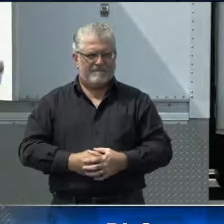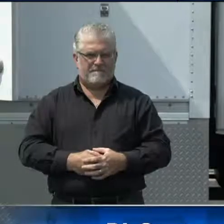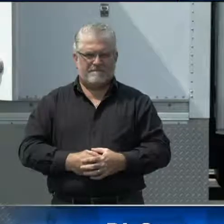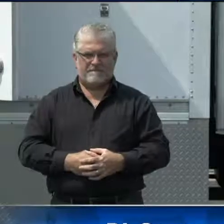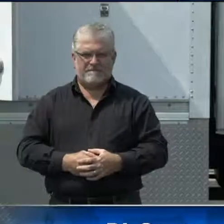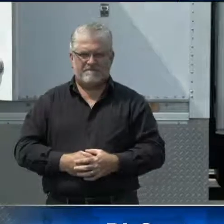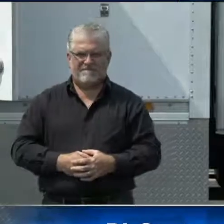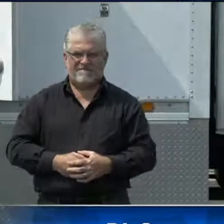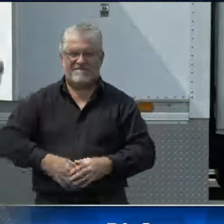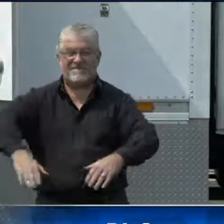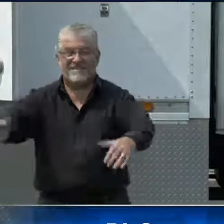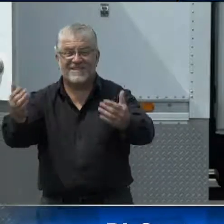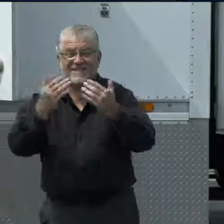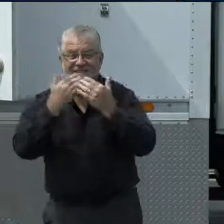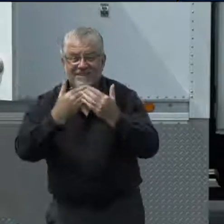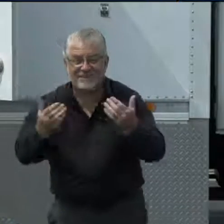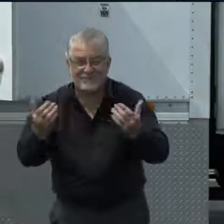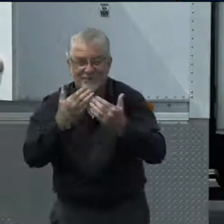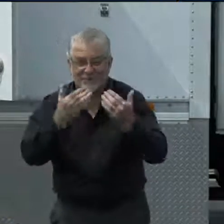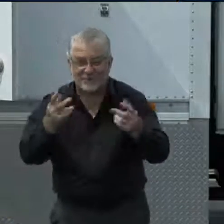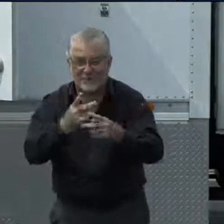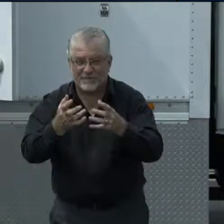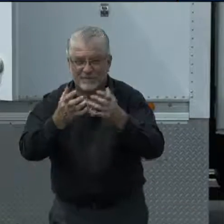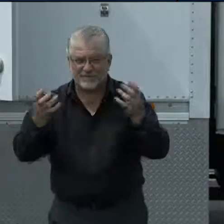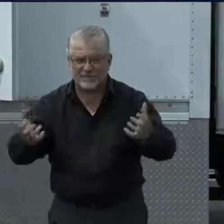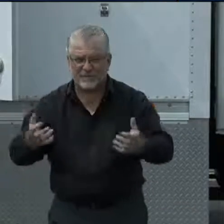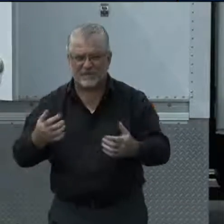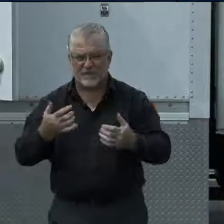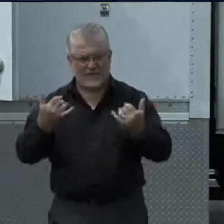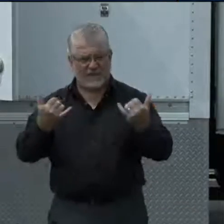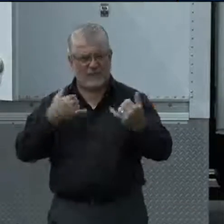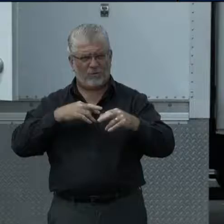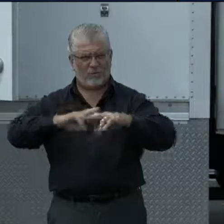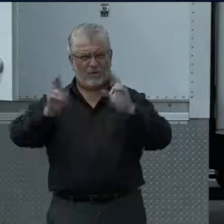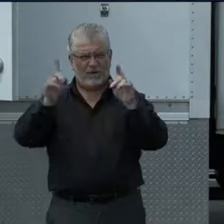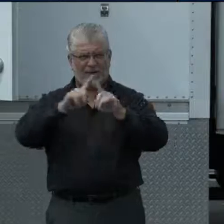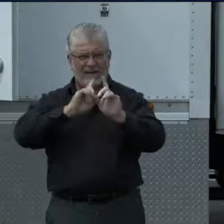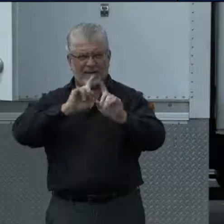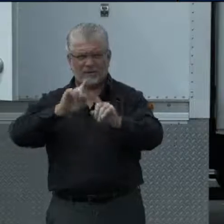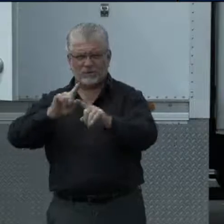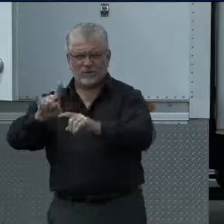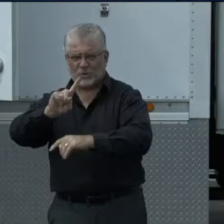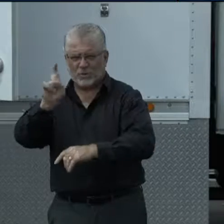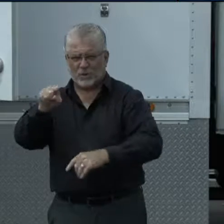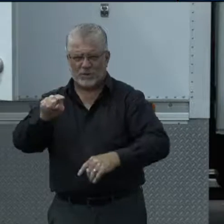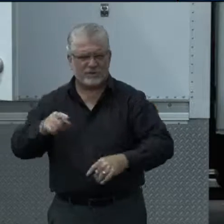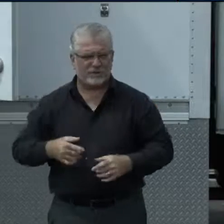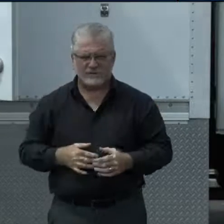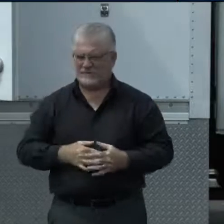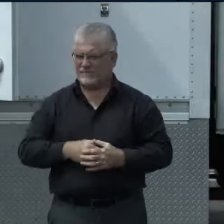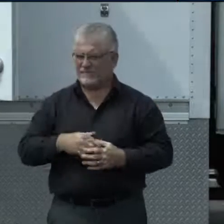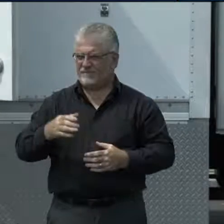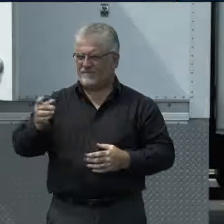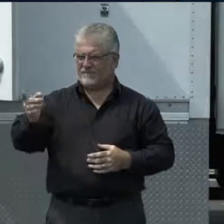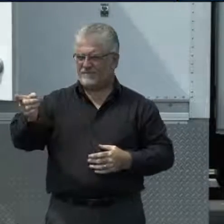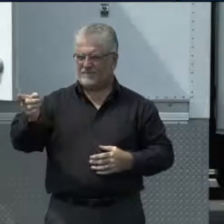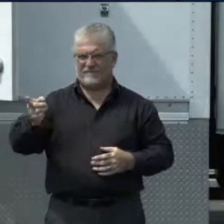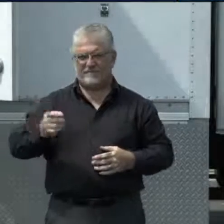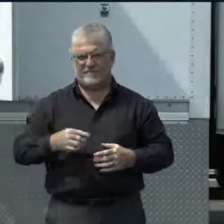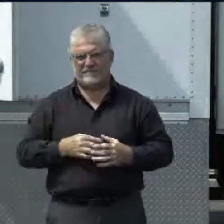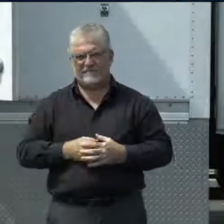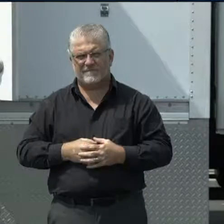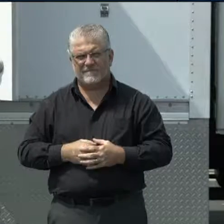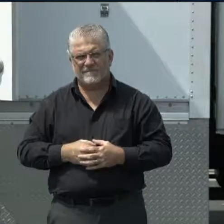Well, thank you very much, and we're available for questions. Yes? Somebody just have to show up and say they want to get tested, or should they